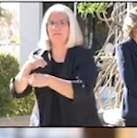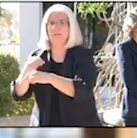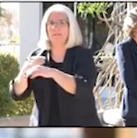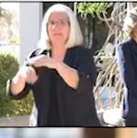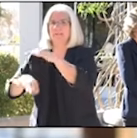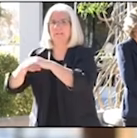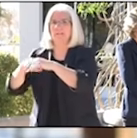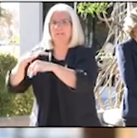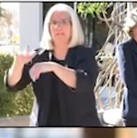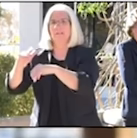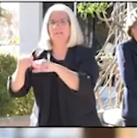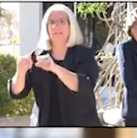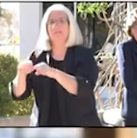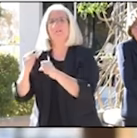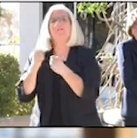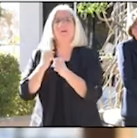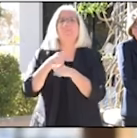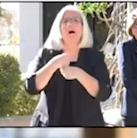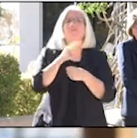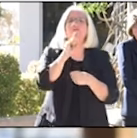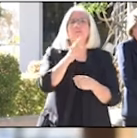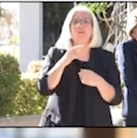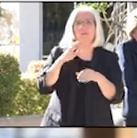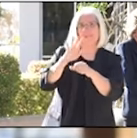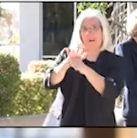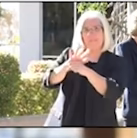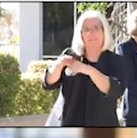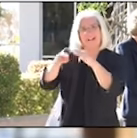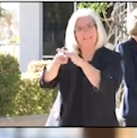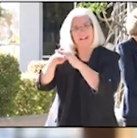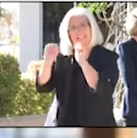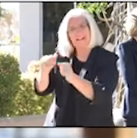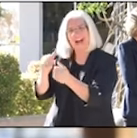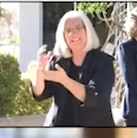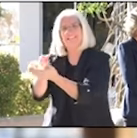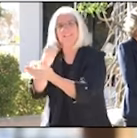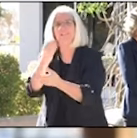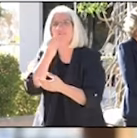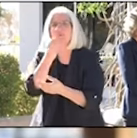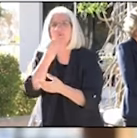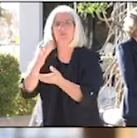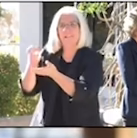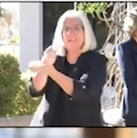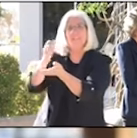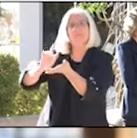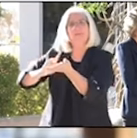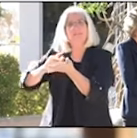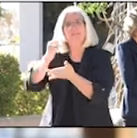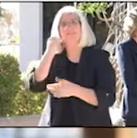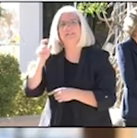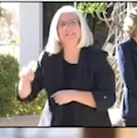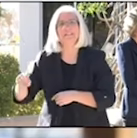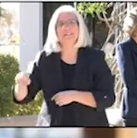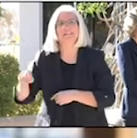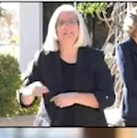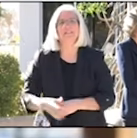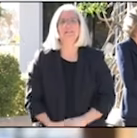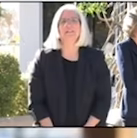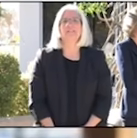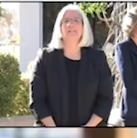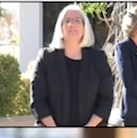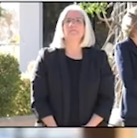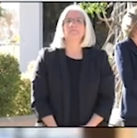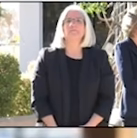food and medicine. In addition, to help make these capacity limitations real,